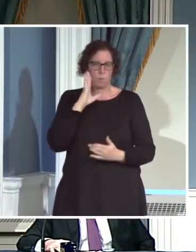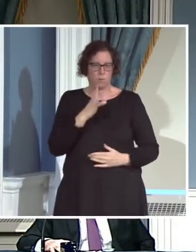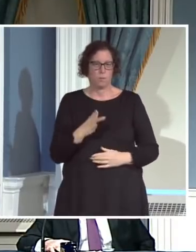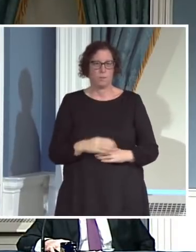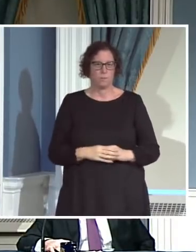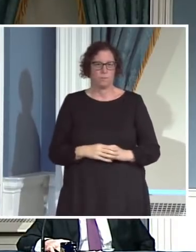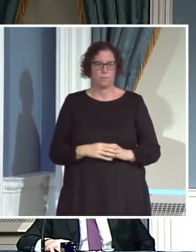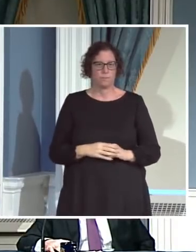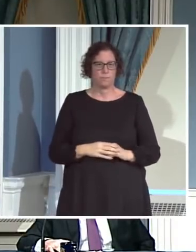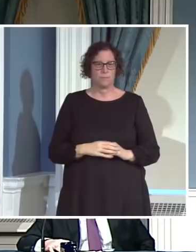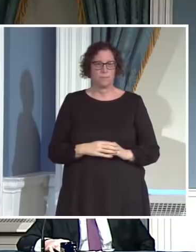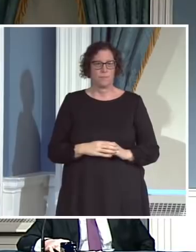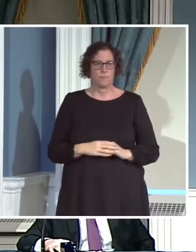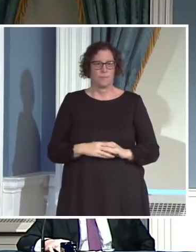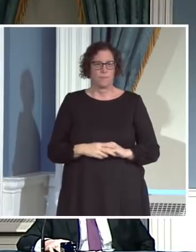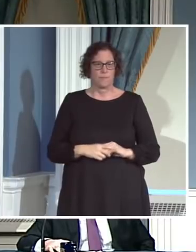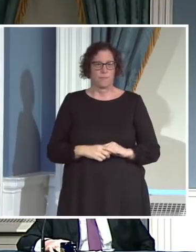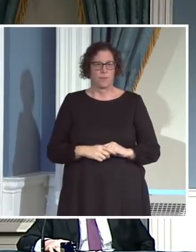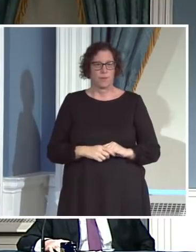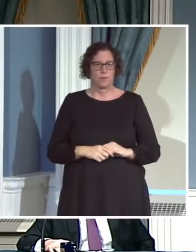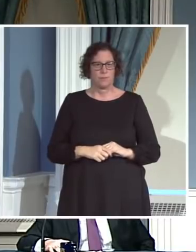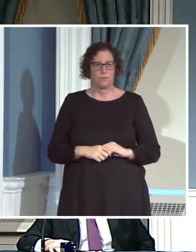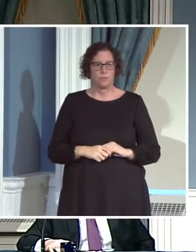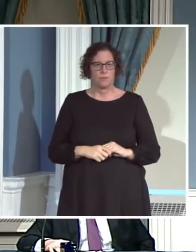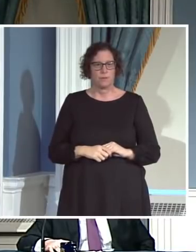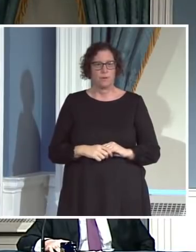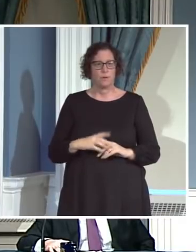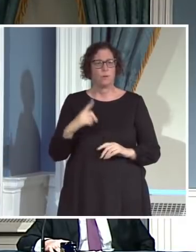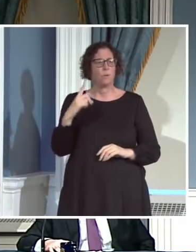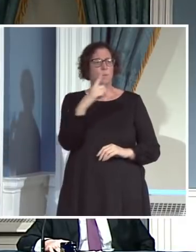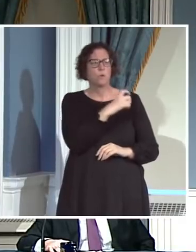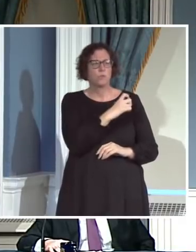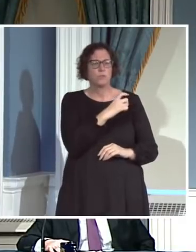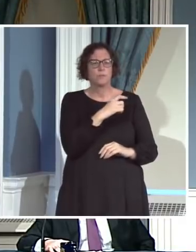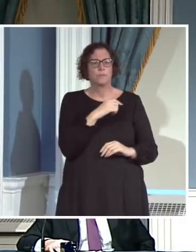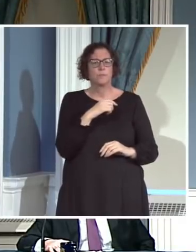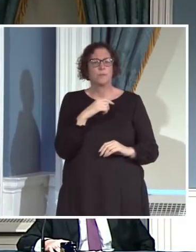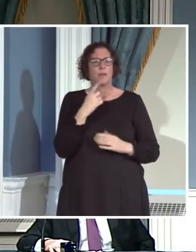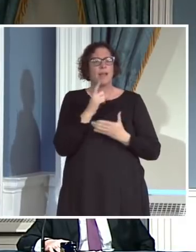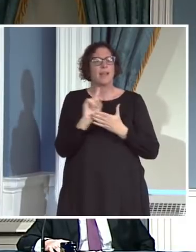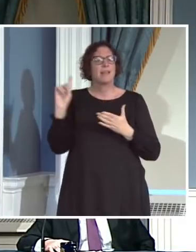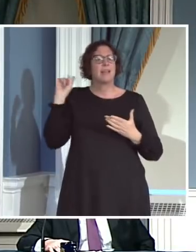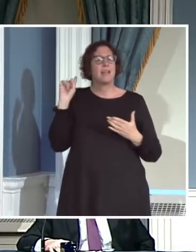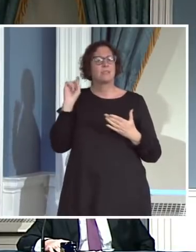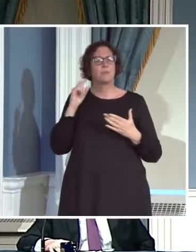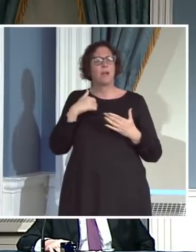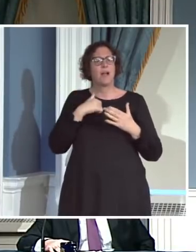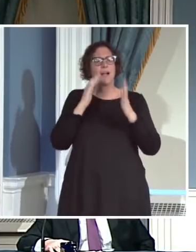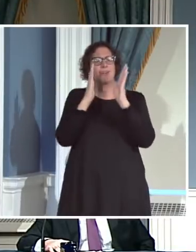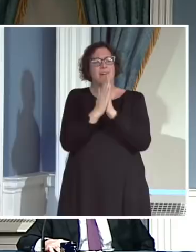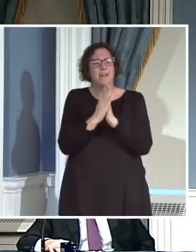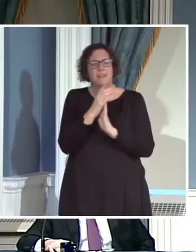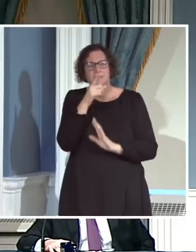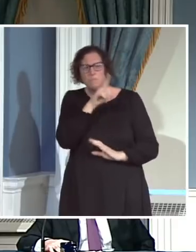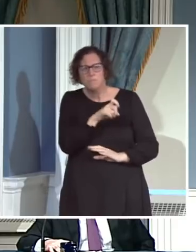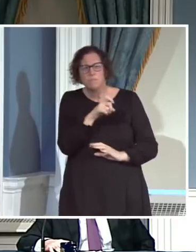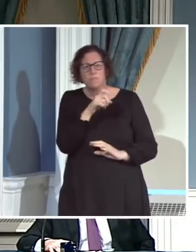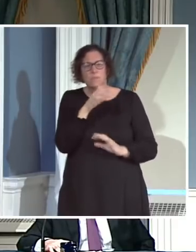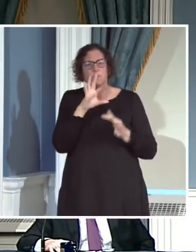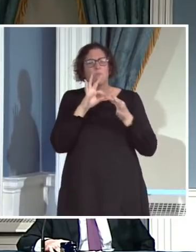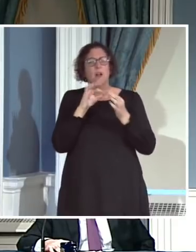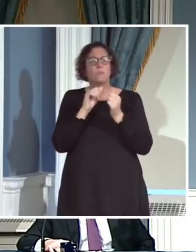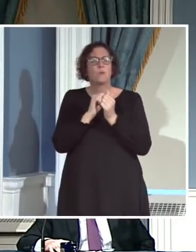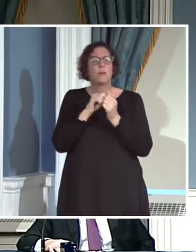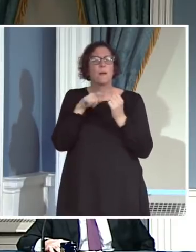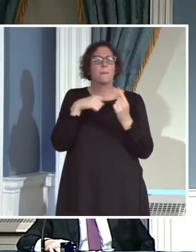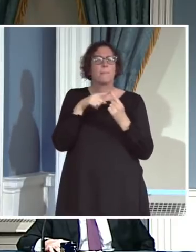Olivia. Mr. Mayor, last week I asked you if you had a triage plan to ration care, and you said, quote, "I don't think it's appropriate to start